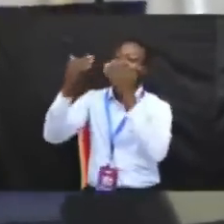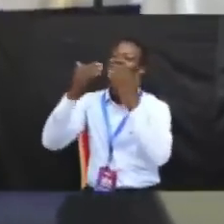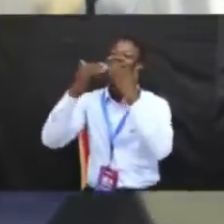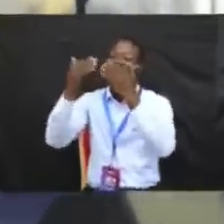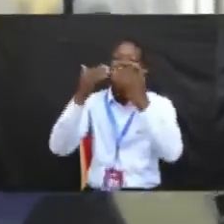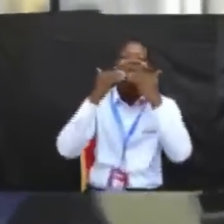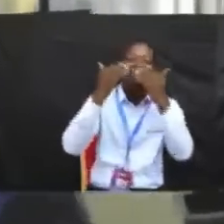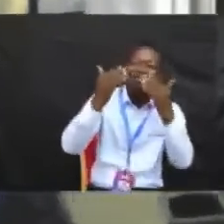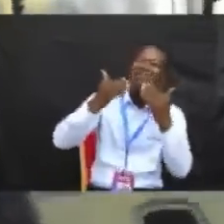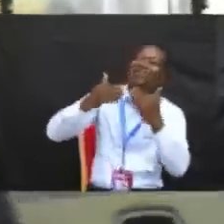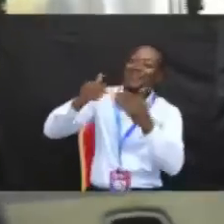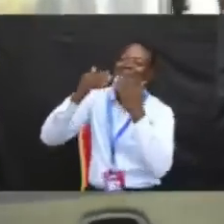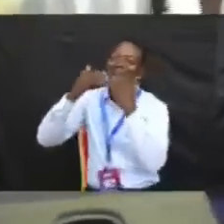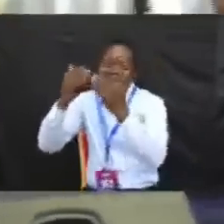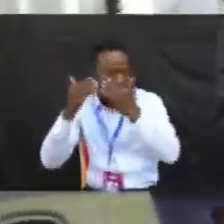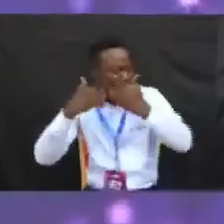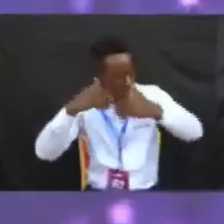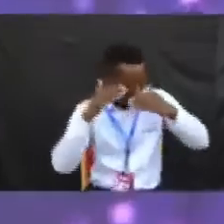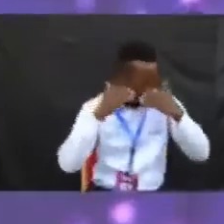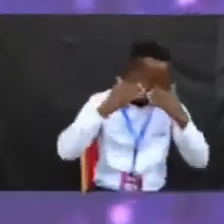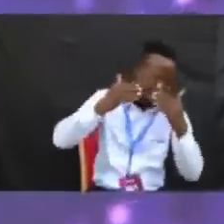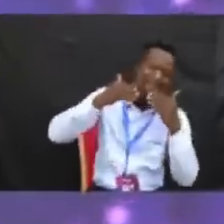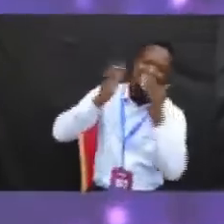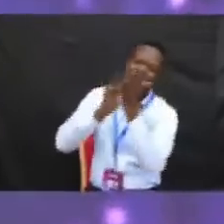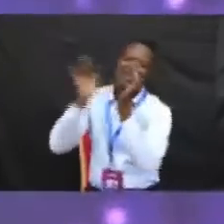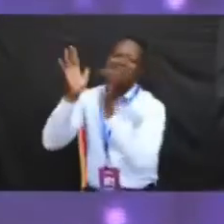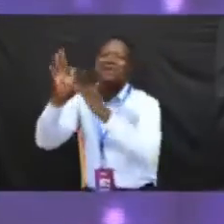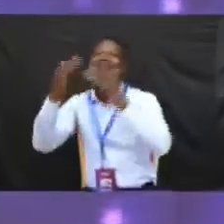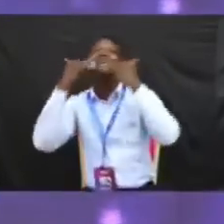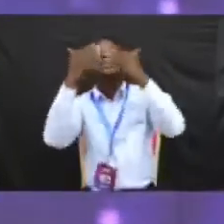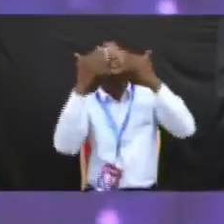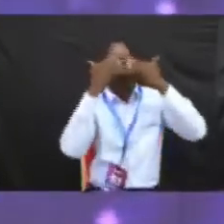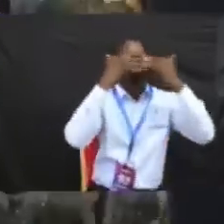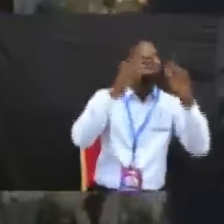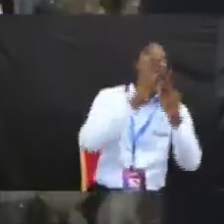hallelujah. You are your